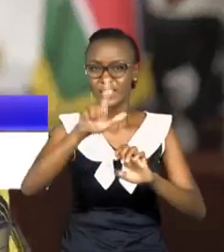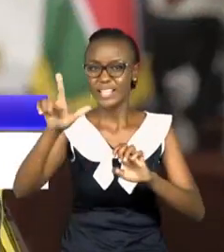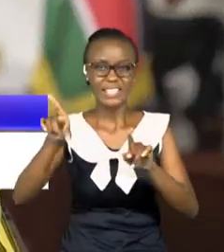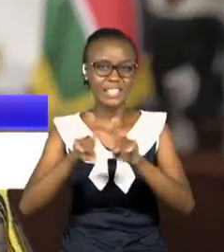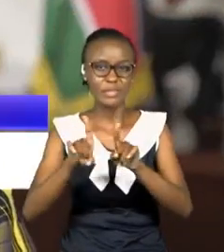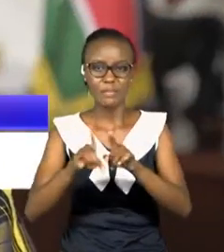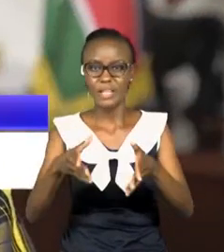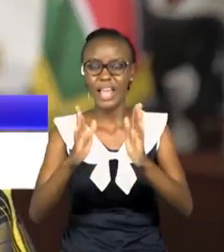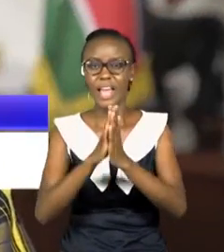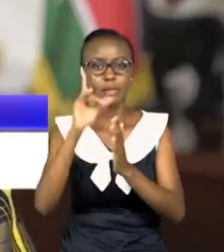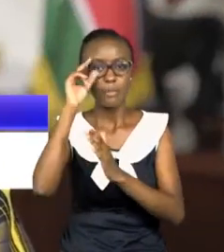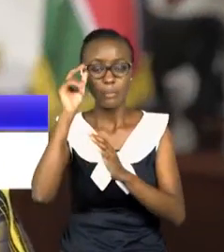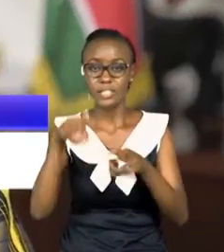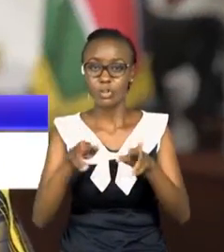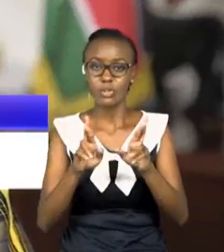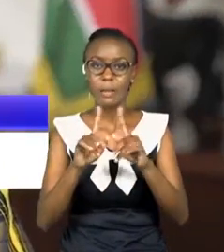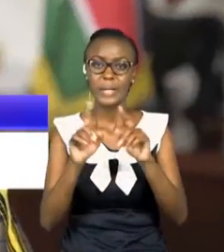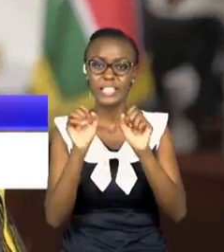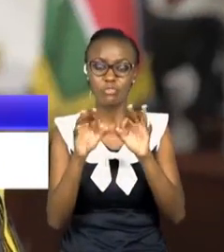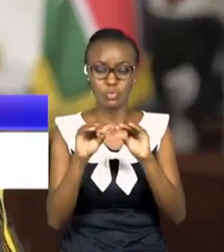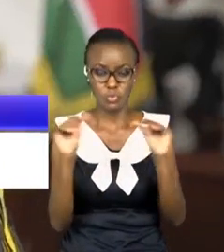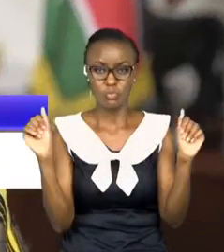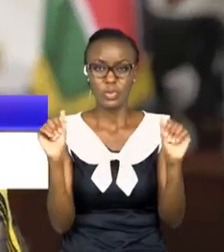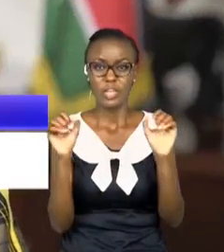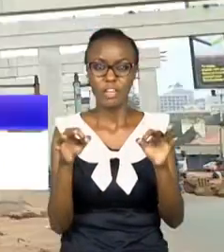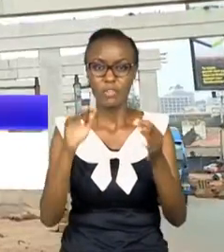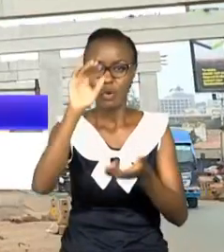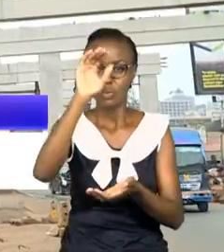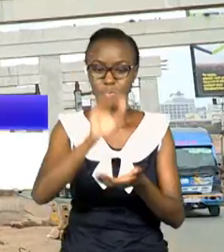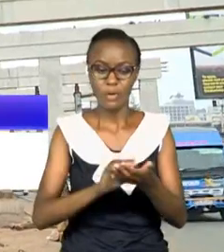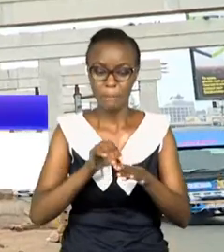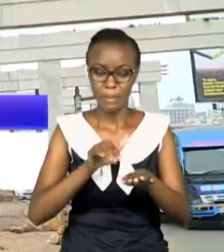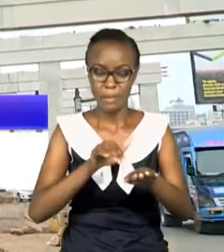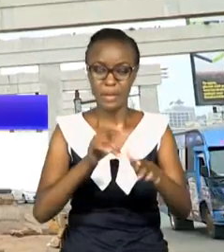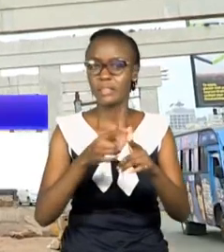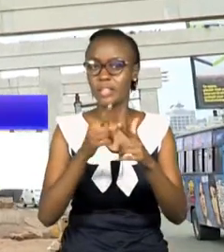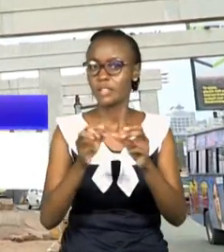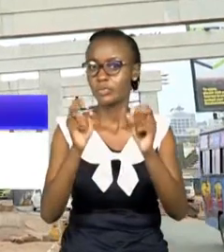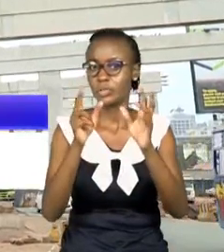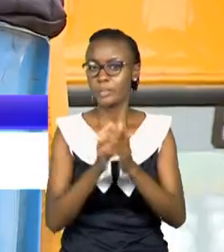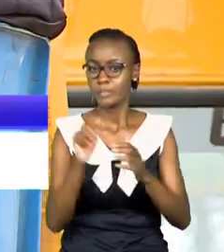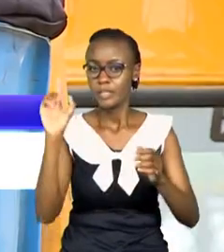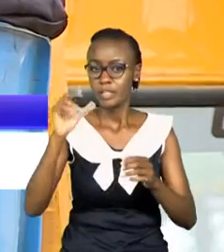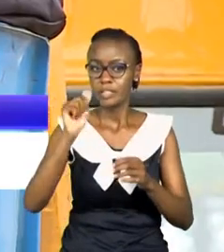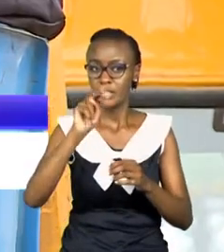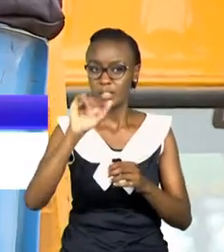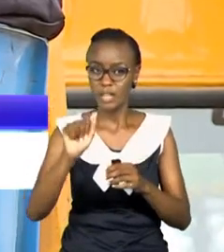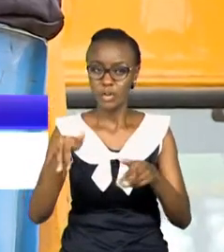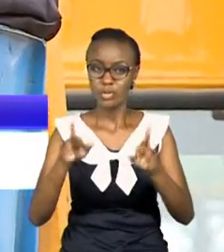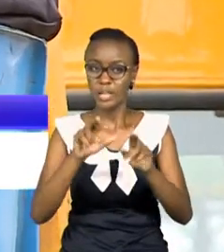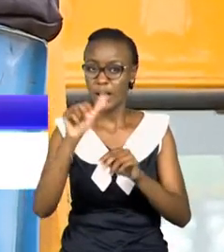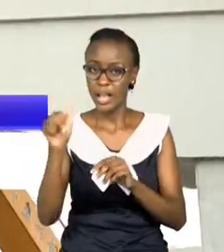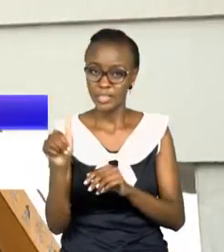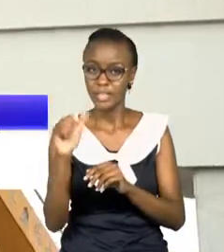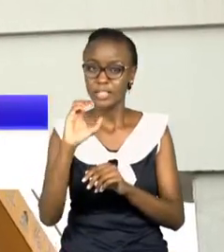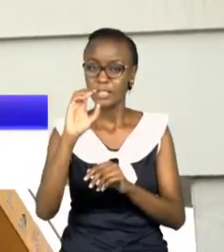highway and Mombasa. So if we resolve the traffic congestion. China Road and Bridge Corporation,